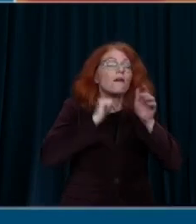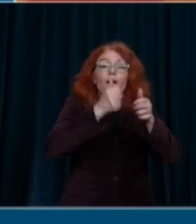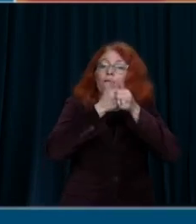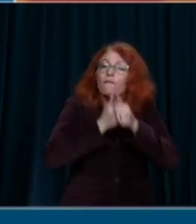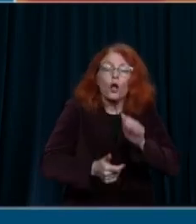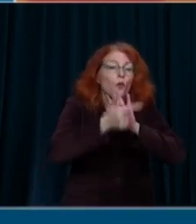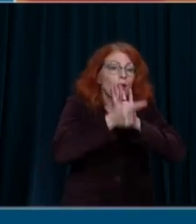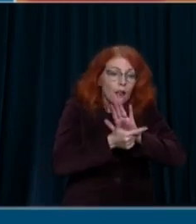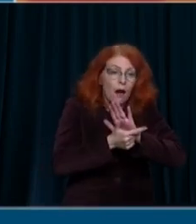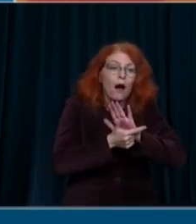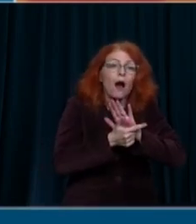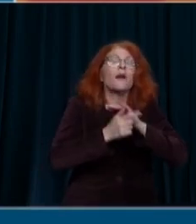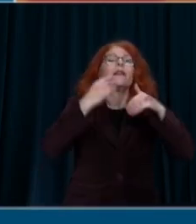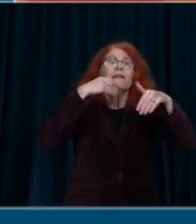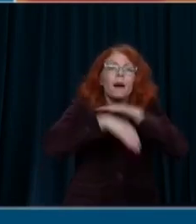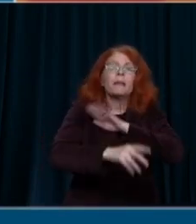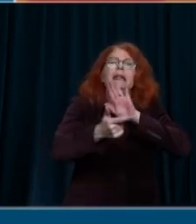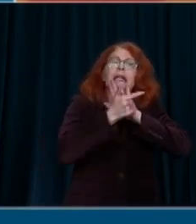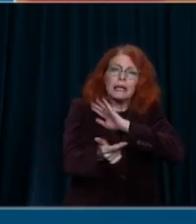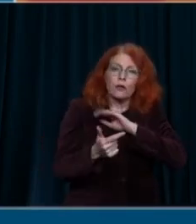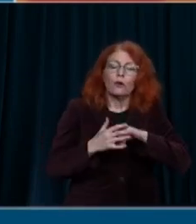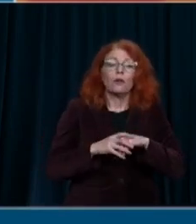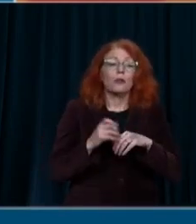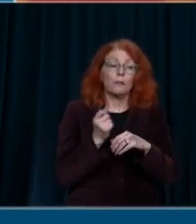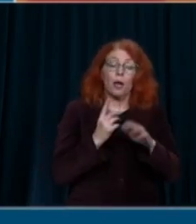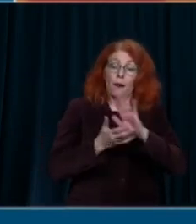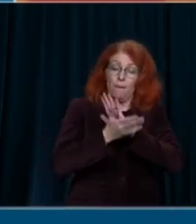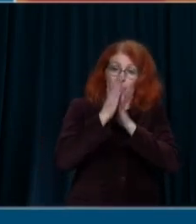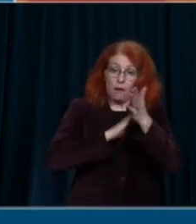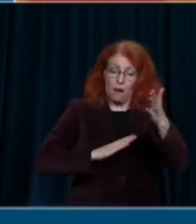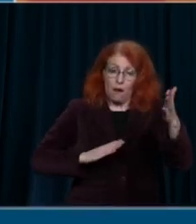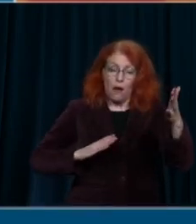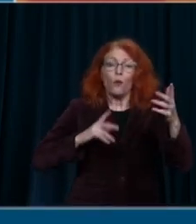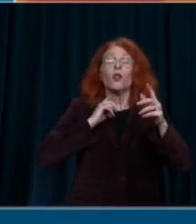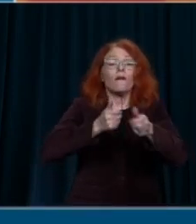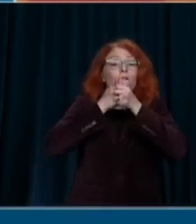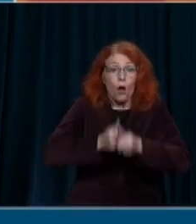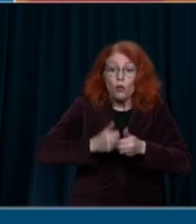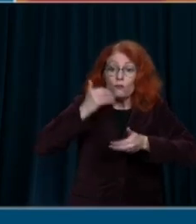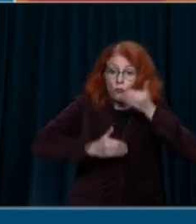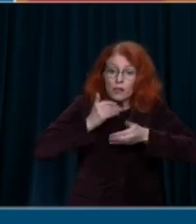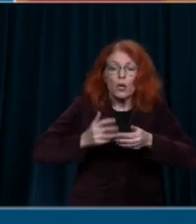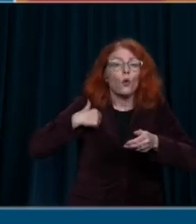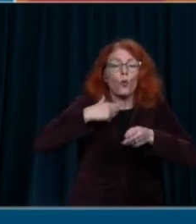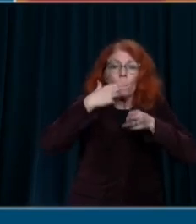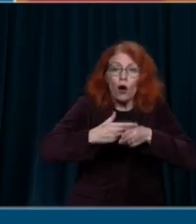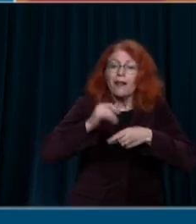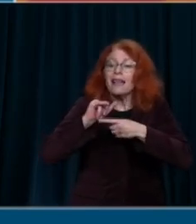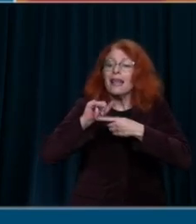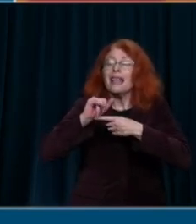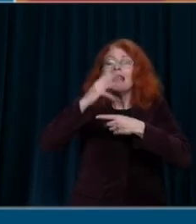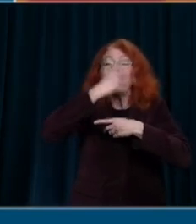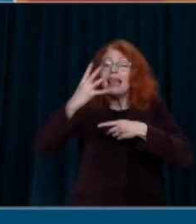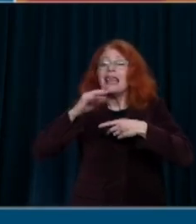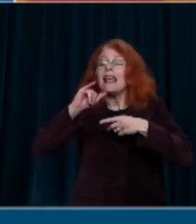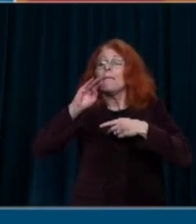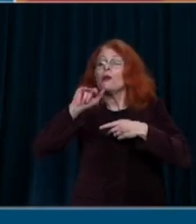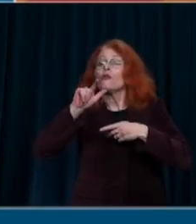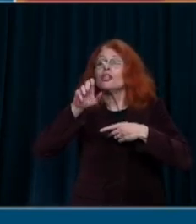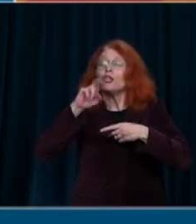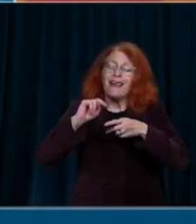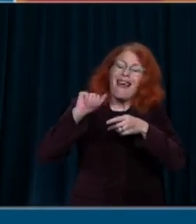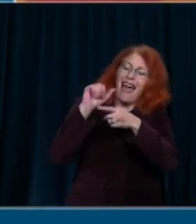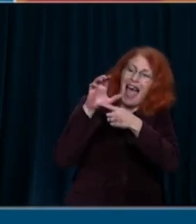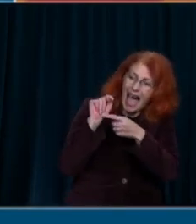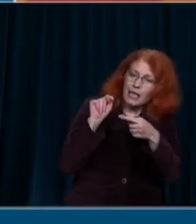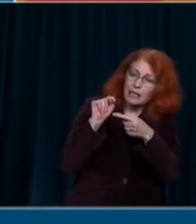and they have become illegal. But once you come through the process, which we have called immigration, we have an Immigration Act. And one of the